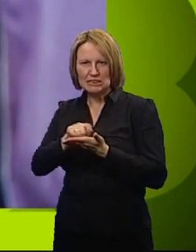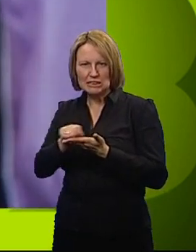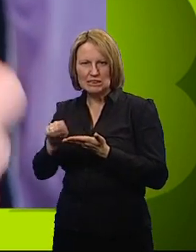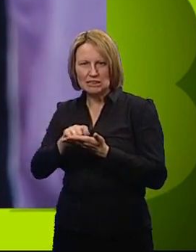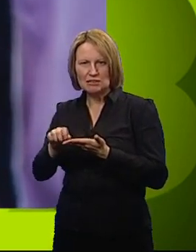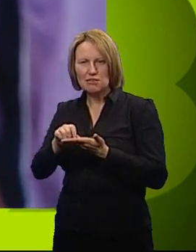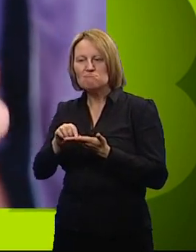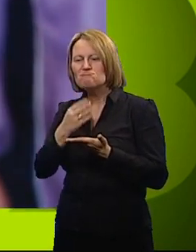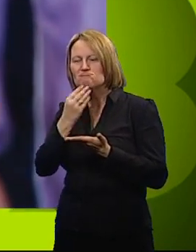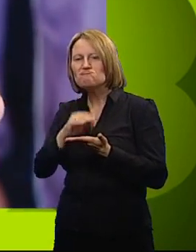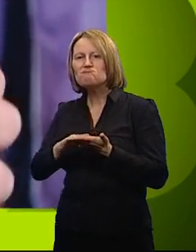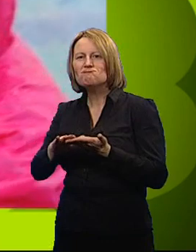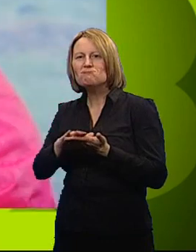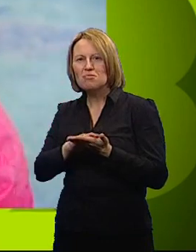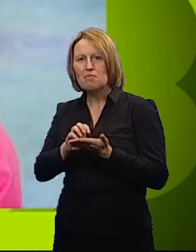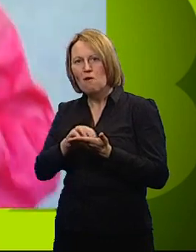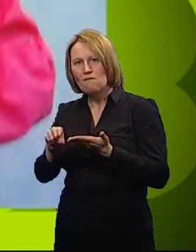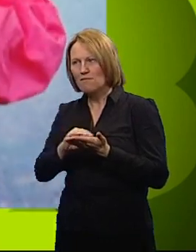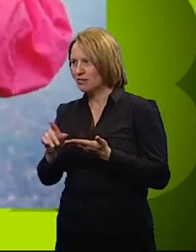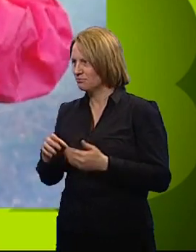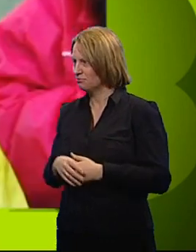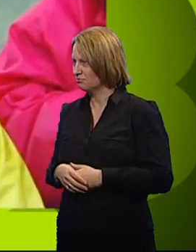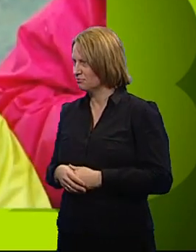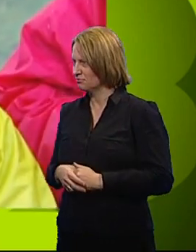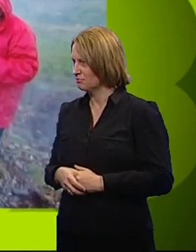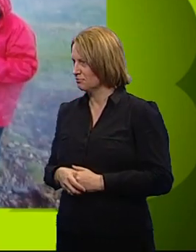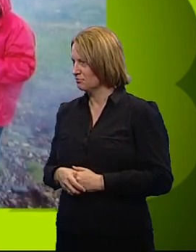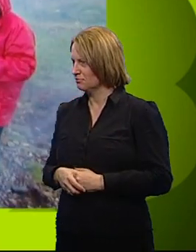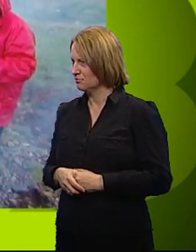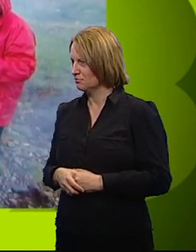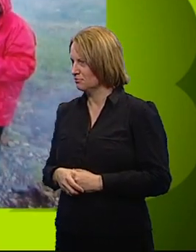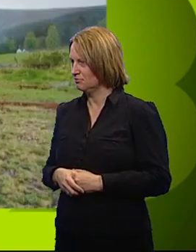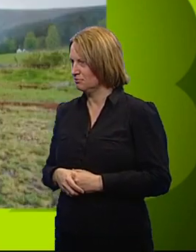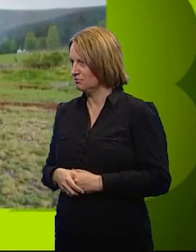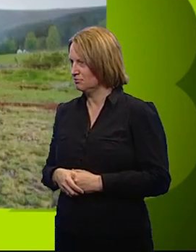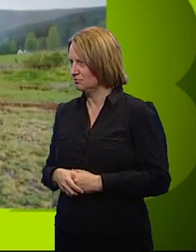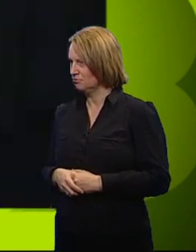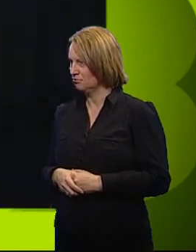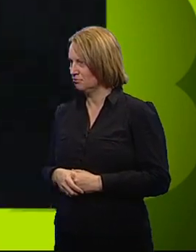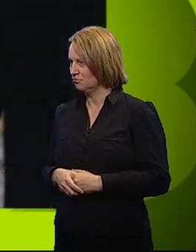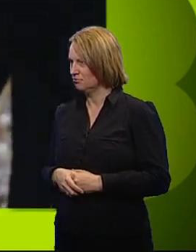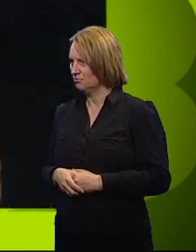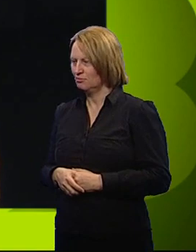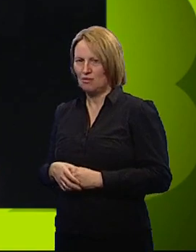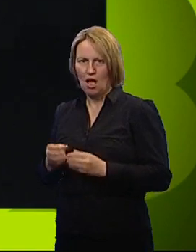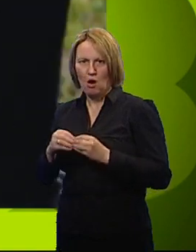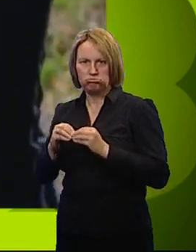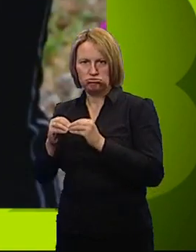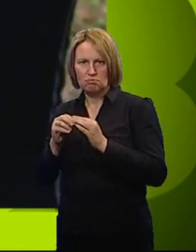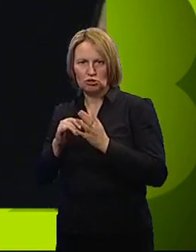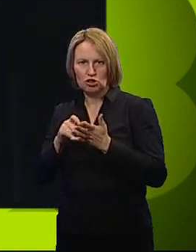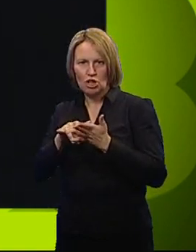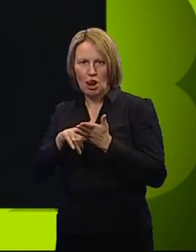beard. So we're going to pull that off. There we go, Kim. Done it! And finally, how to shell a